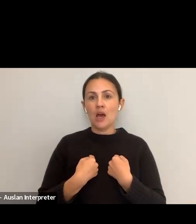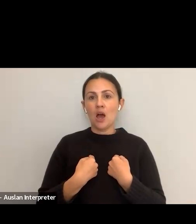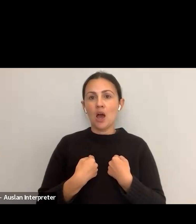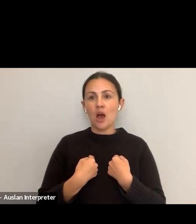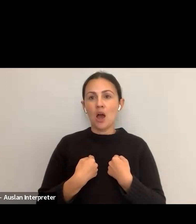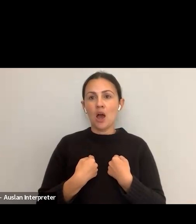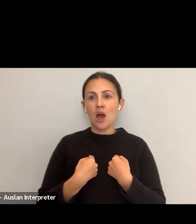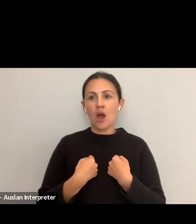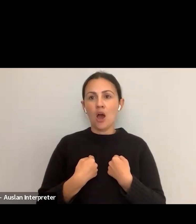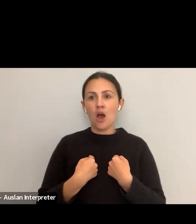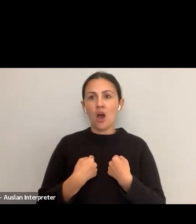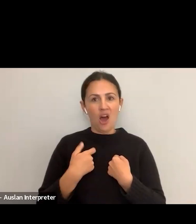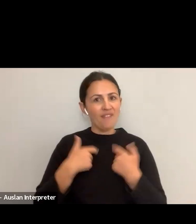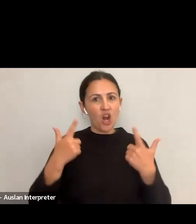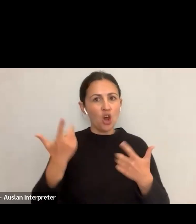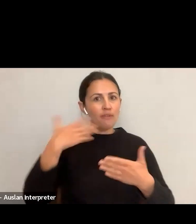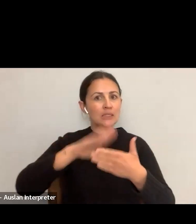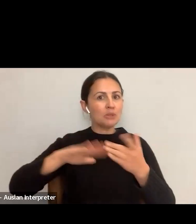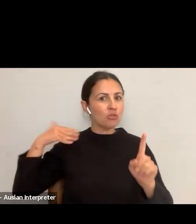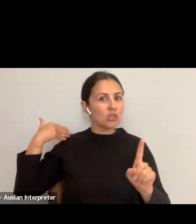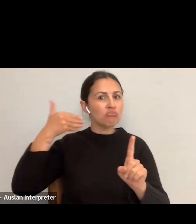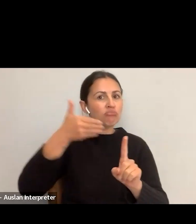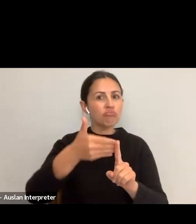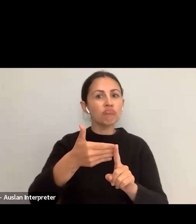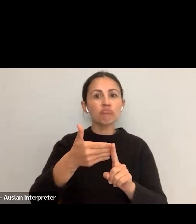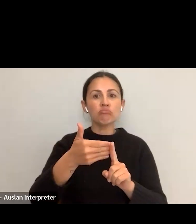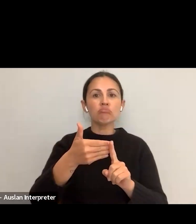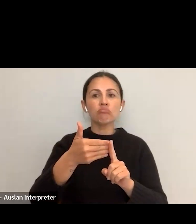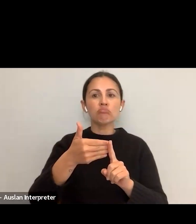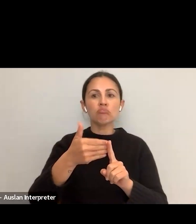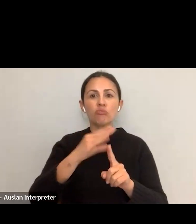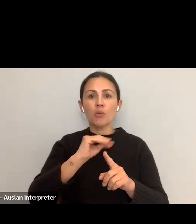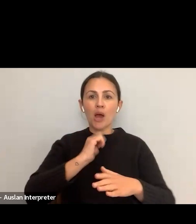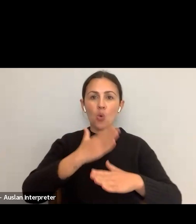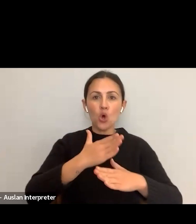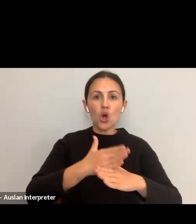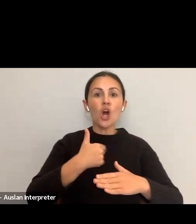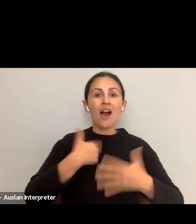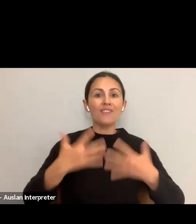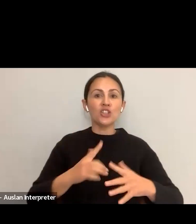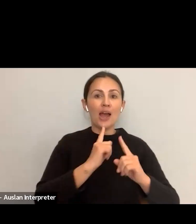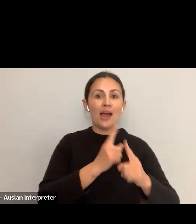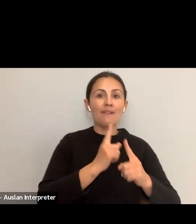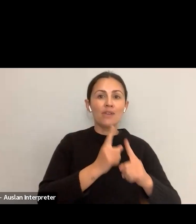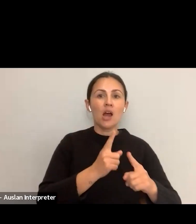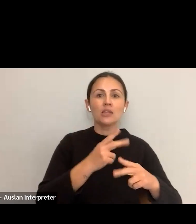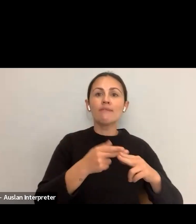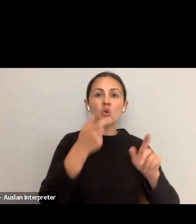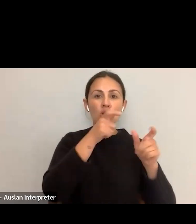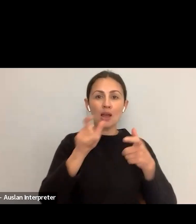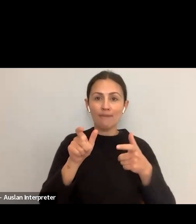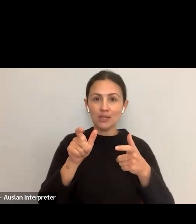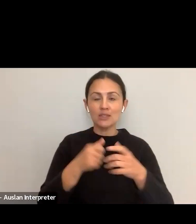have had board experience, and I've in the capacity of providing governance advice at various levels, and some of those boards